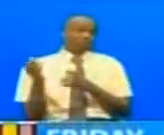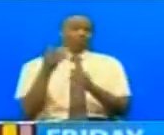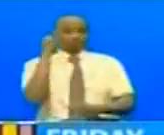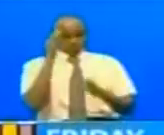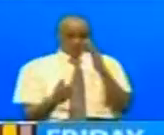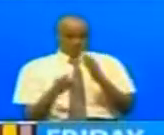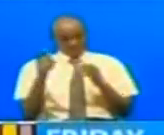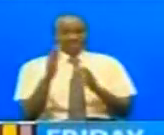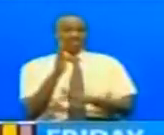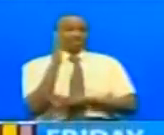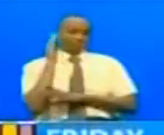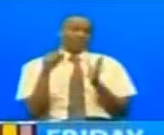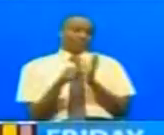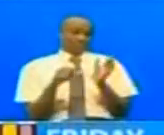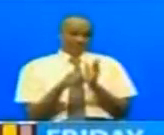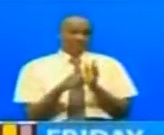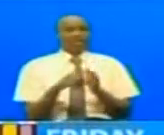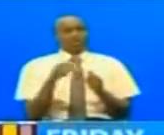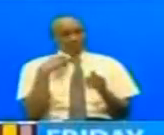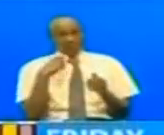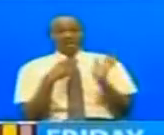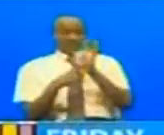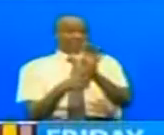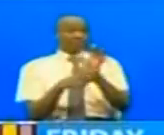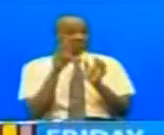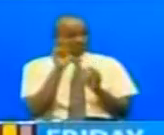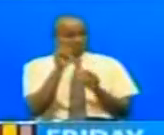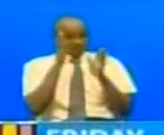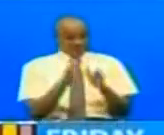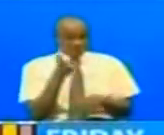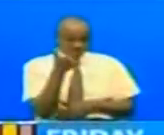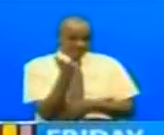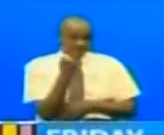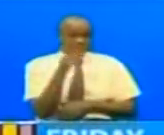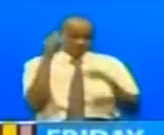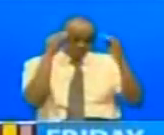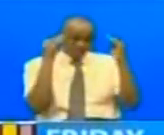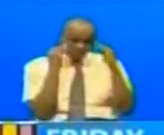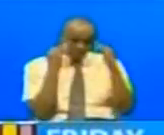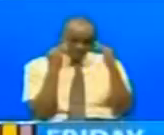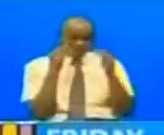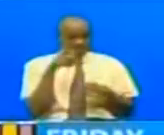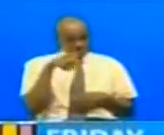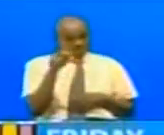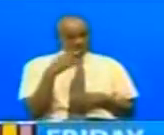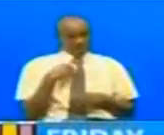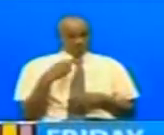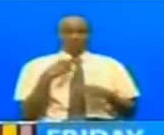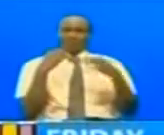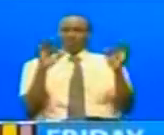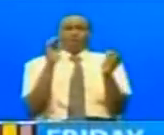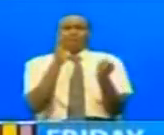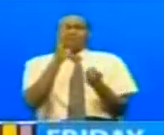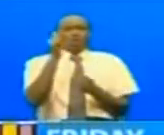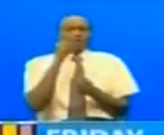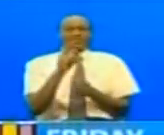end insecurity by asking. For the example, I saw somebody who was taken to court, and he was freed on bond, and he